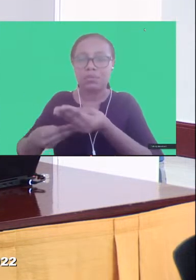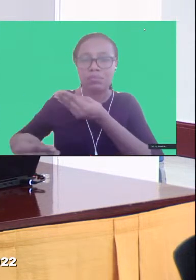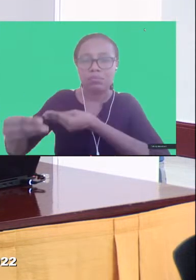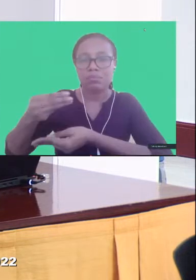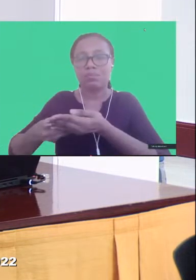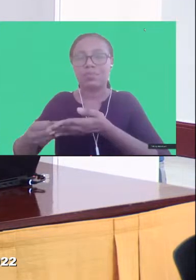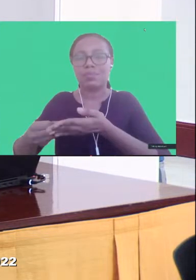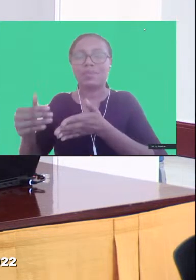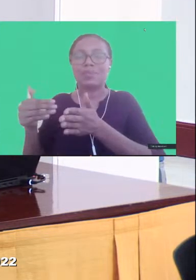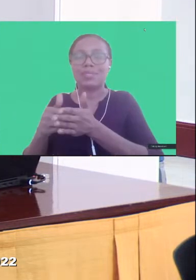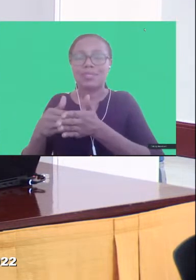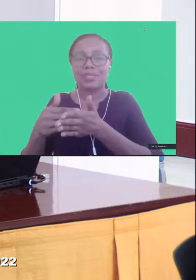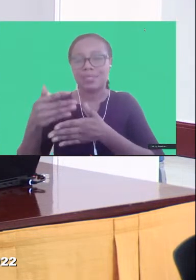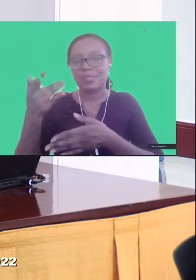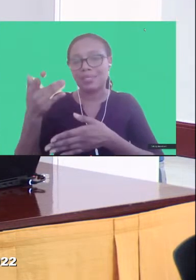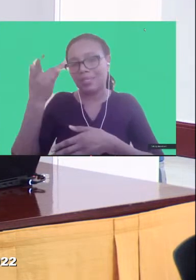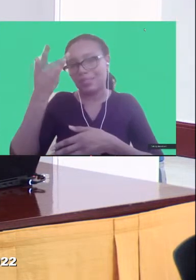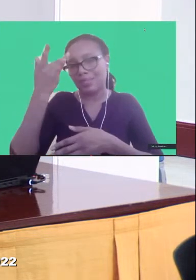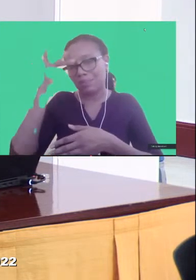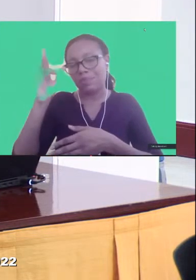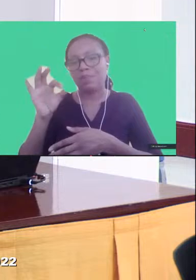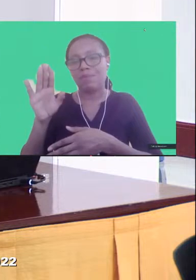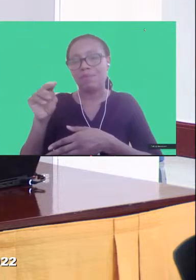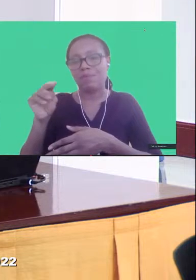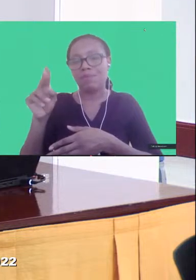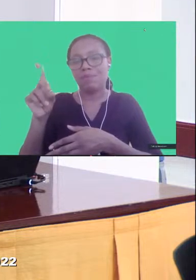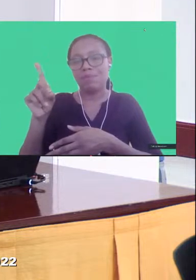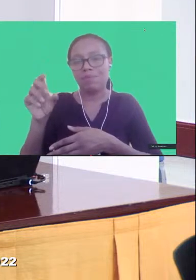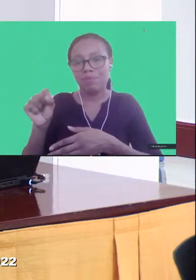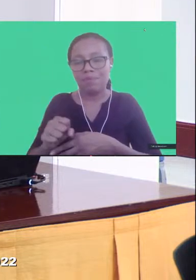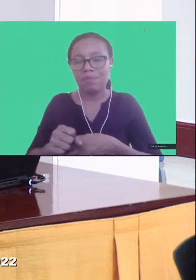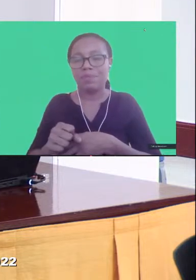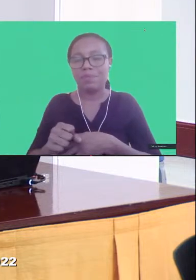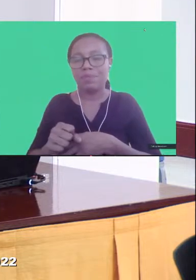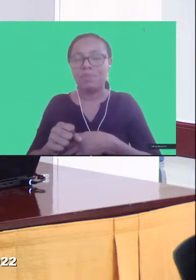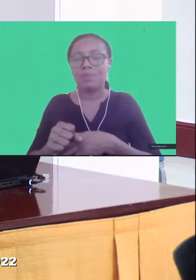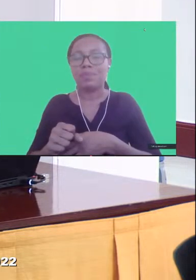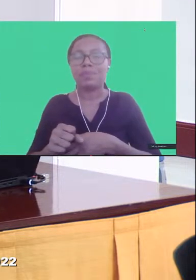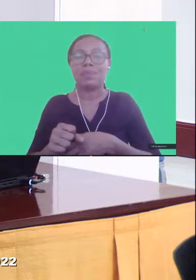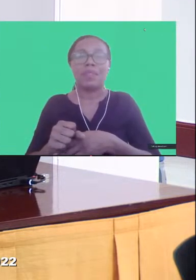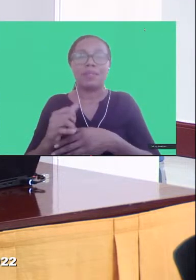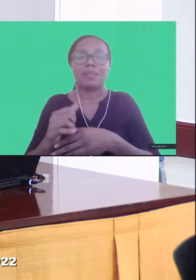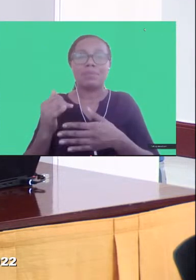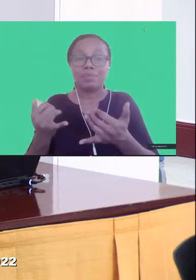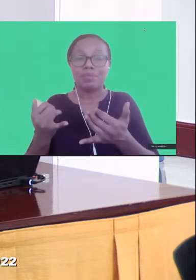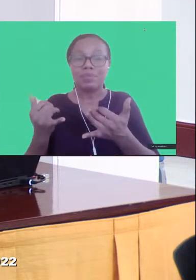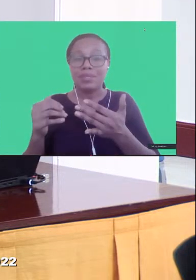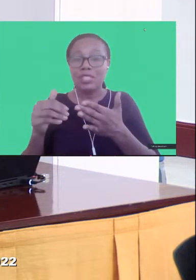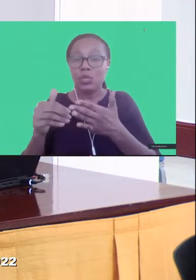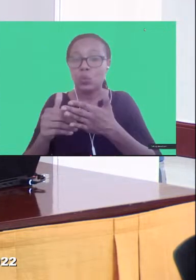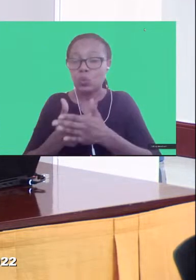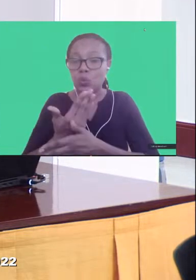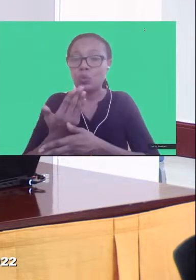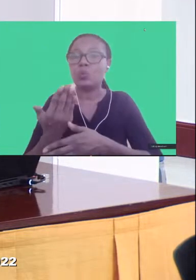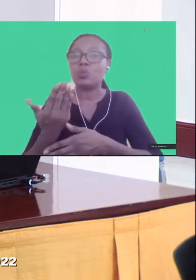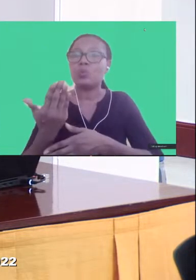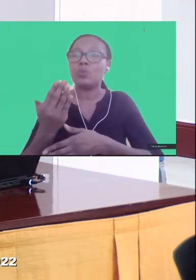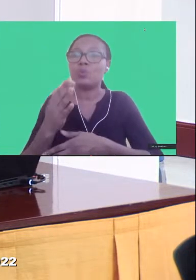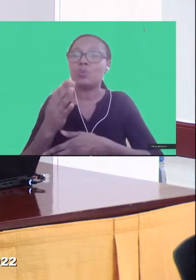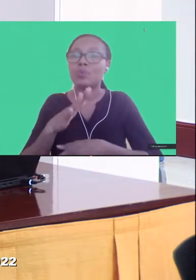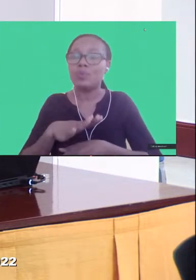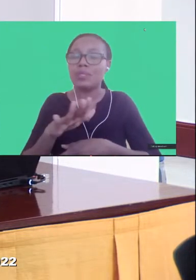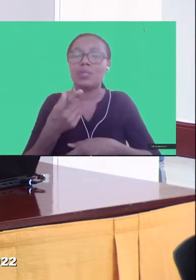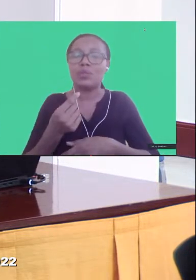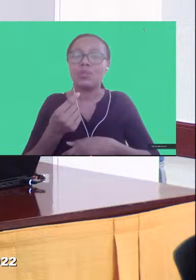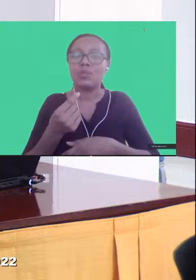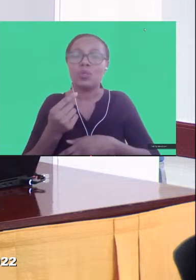with this new phase, what we're seeking to do is to improve the reach with respect to small and micro enterprises. So we